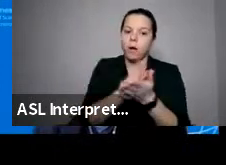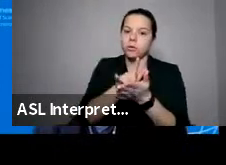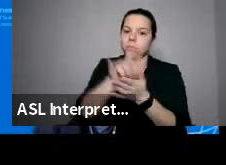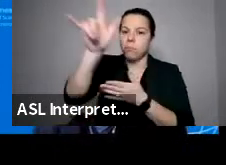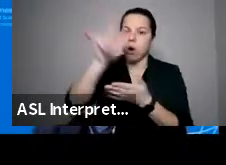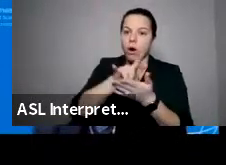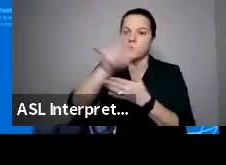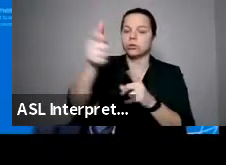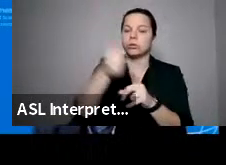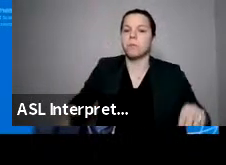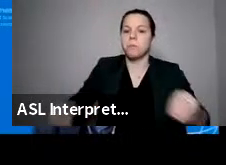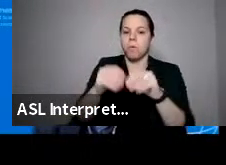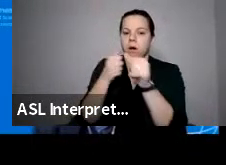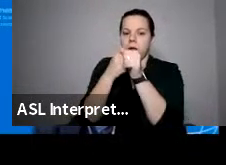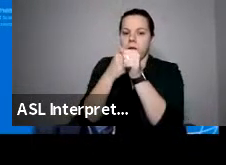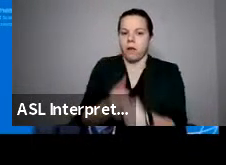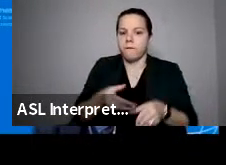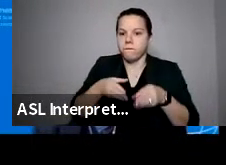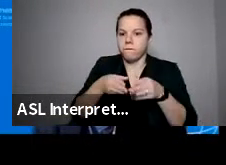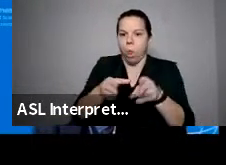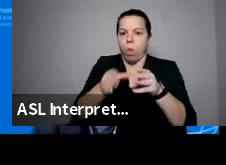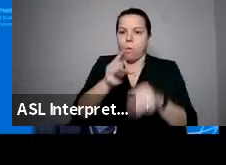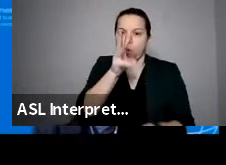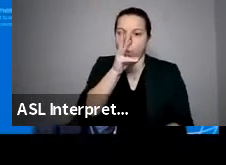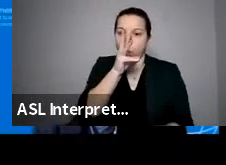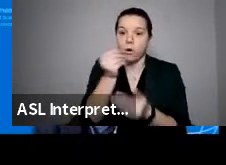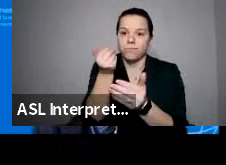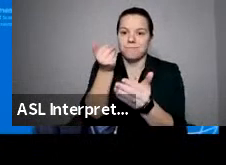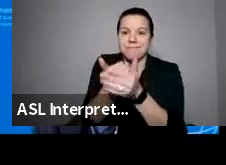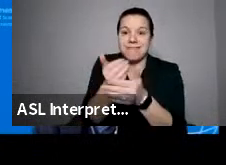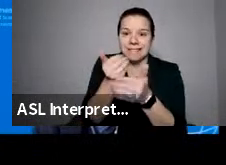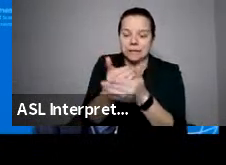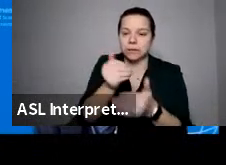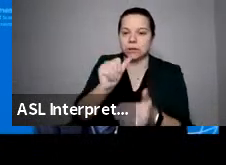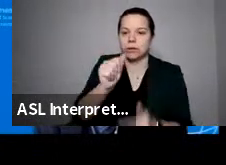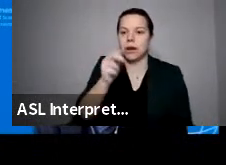closely follow a waterway that's very close to the airport.